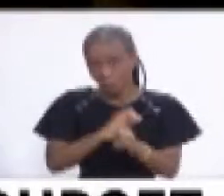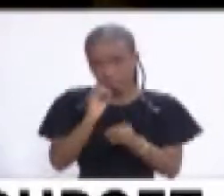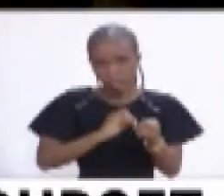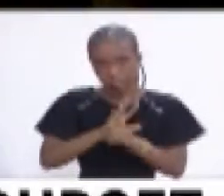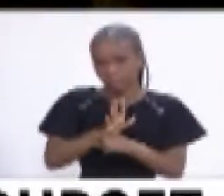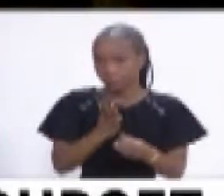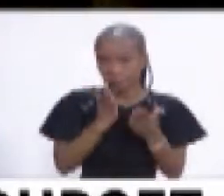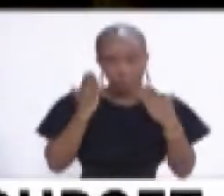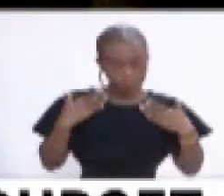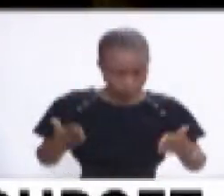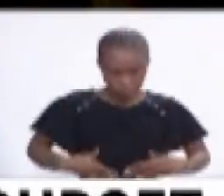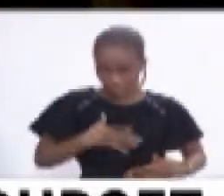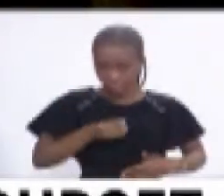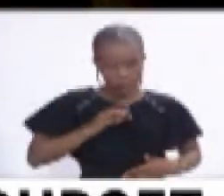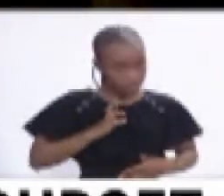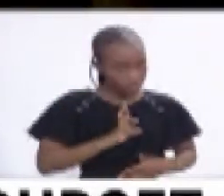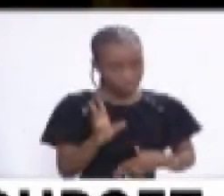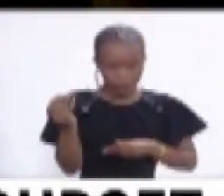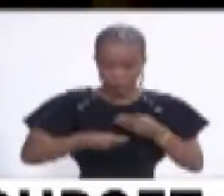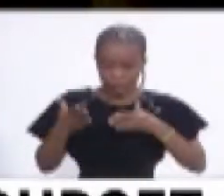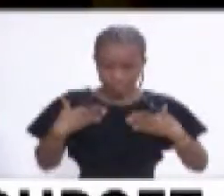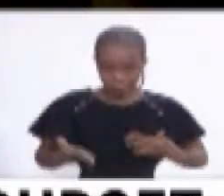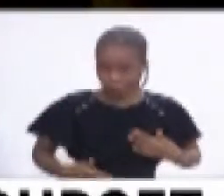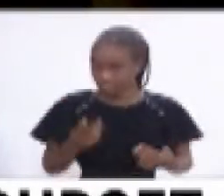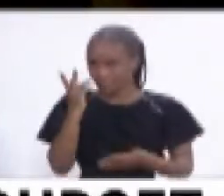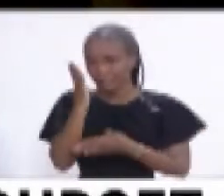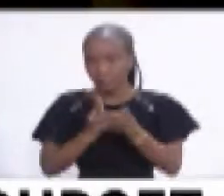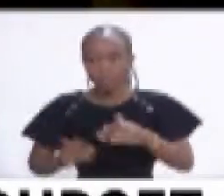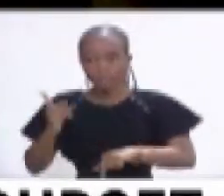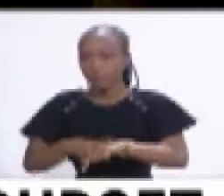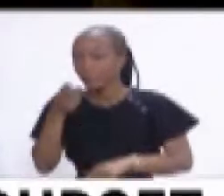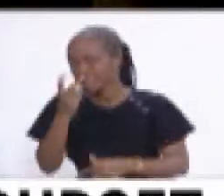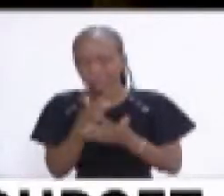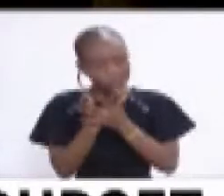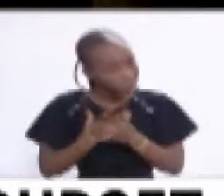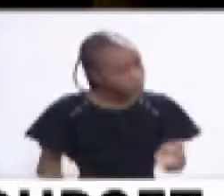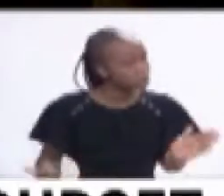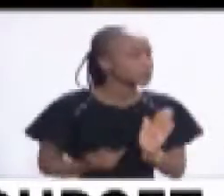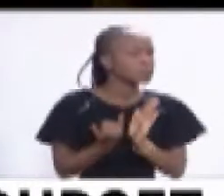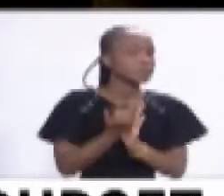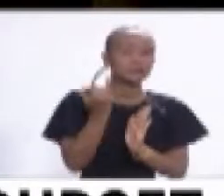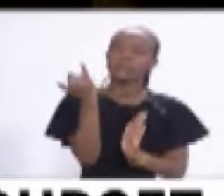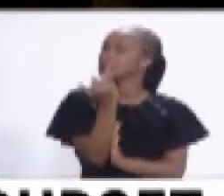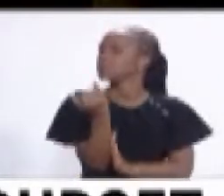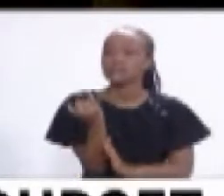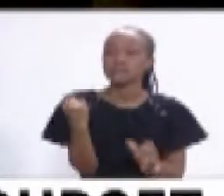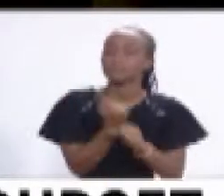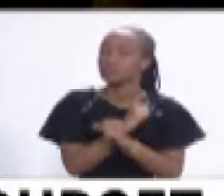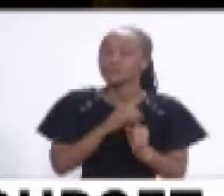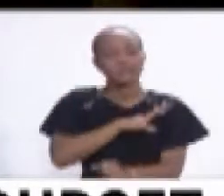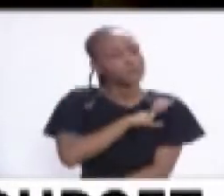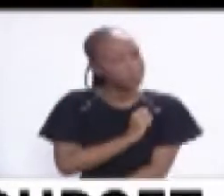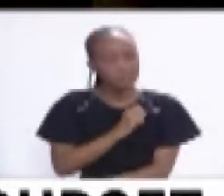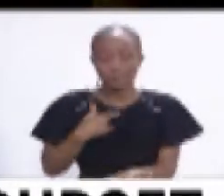Sasa mtu kama mimi wa biashara, pia saa zingine unapata vitu zimepanda design nyingine hata unashindwa. Naye kazi